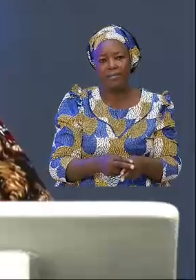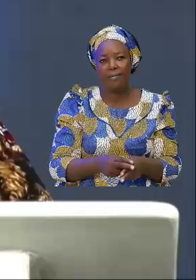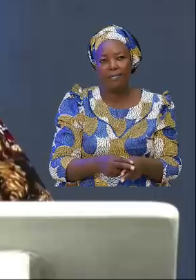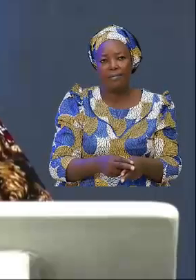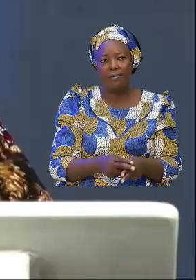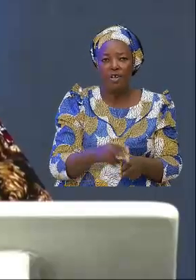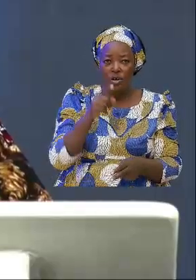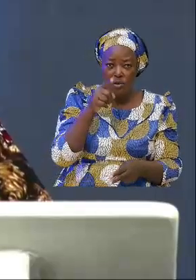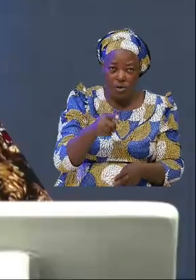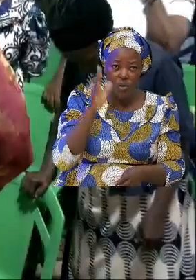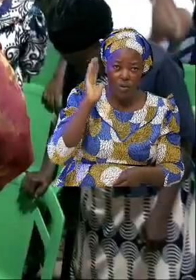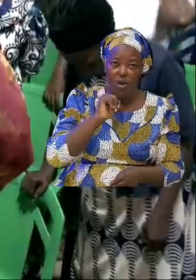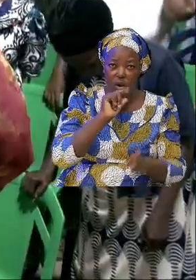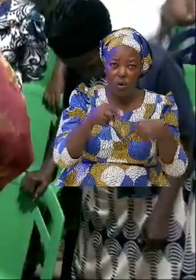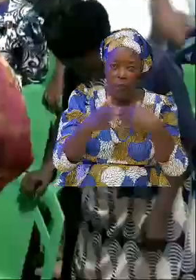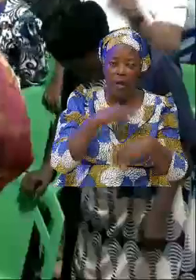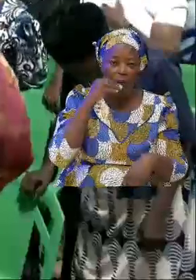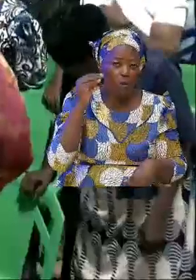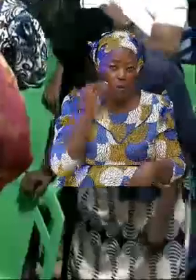He will do it for you.